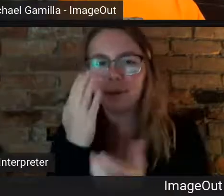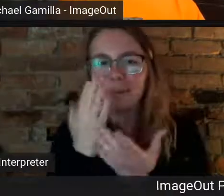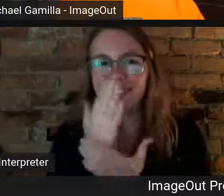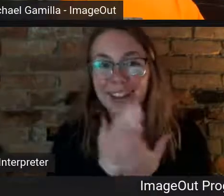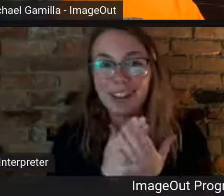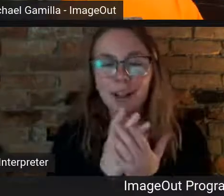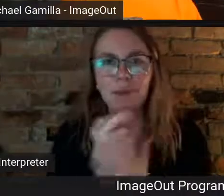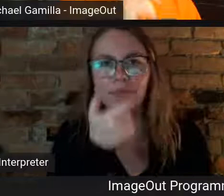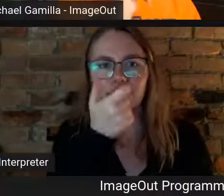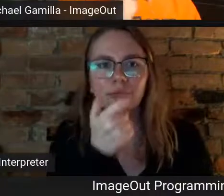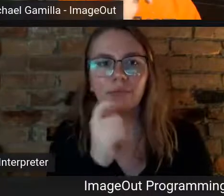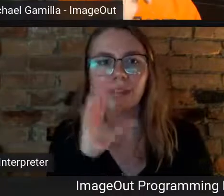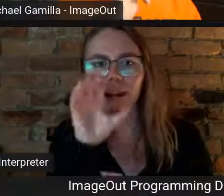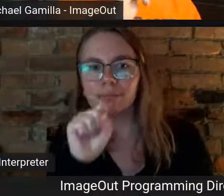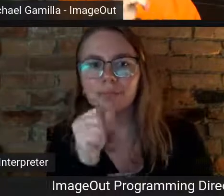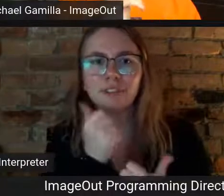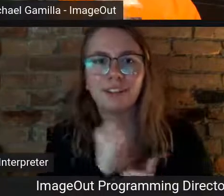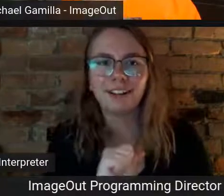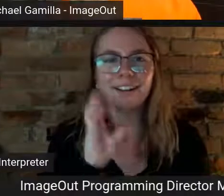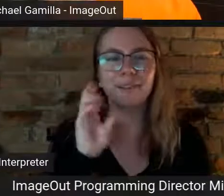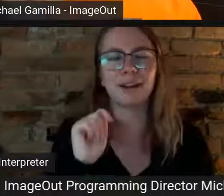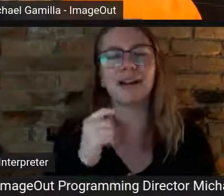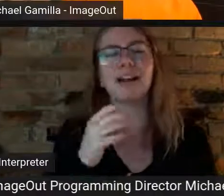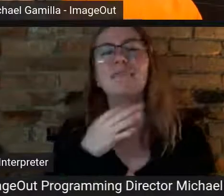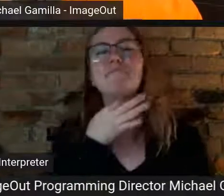I guess my question is,